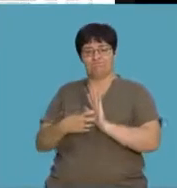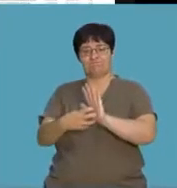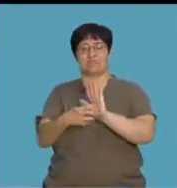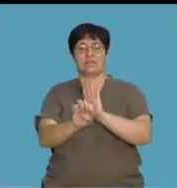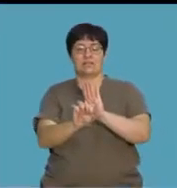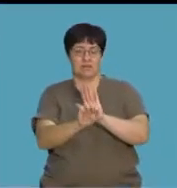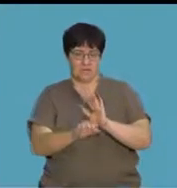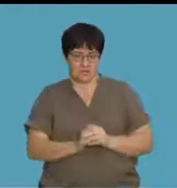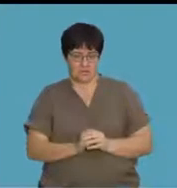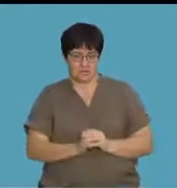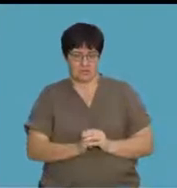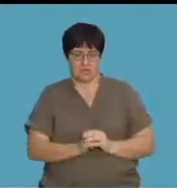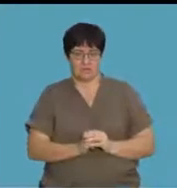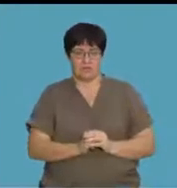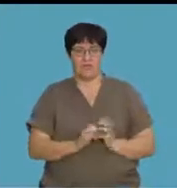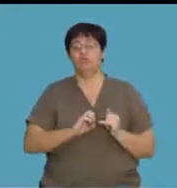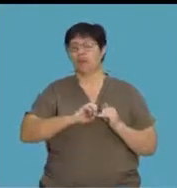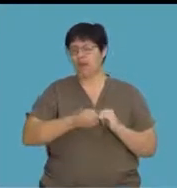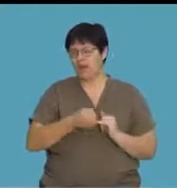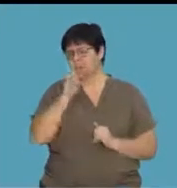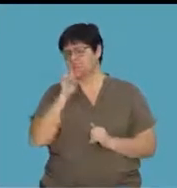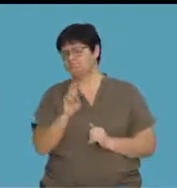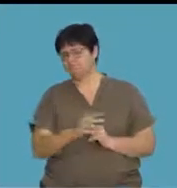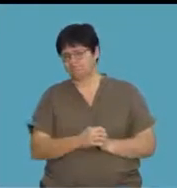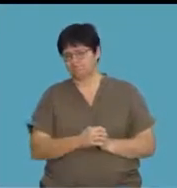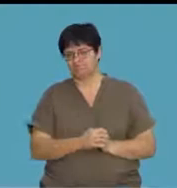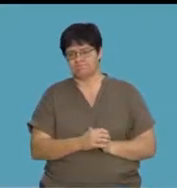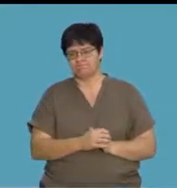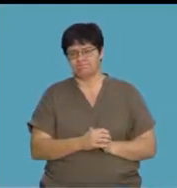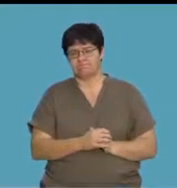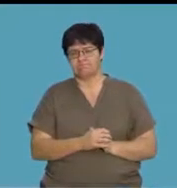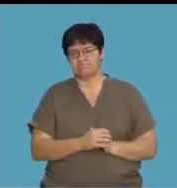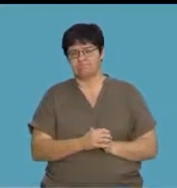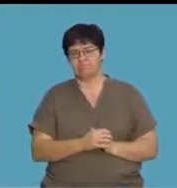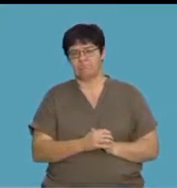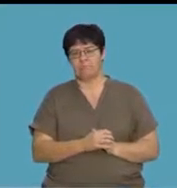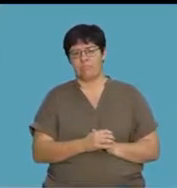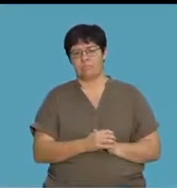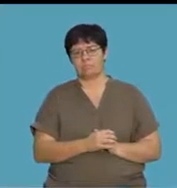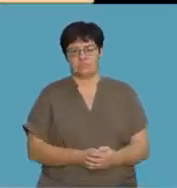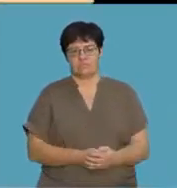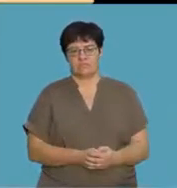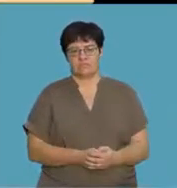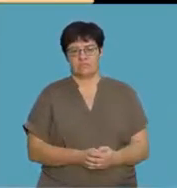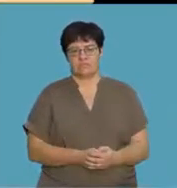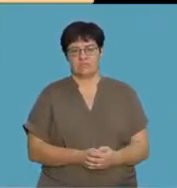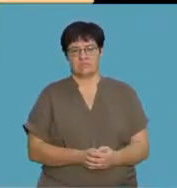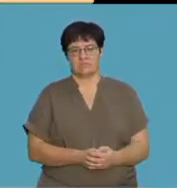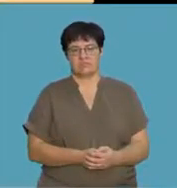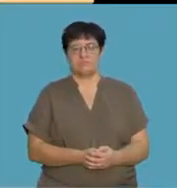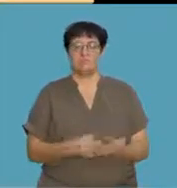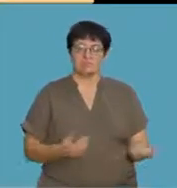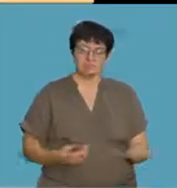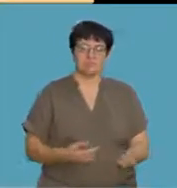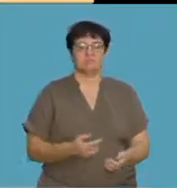the simulation and try to look at, for argument's sake, a liquid. Water as